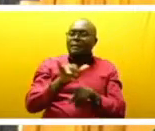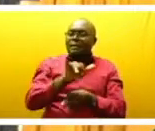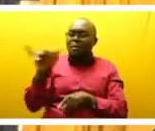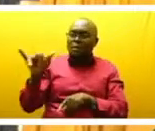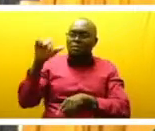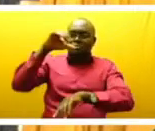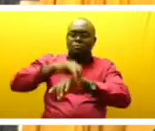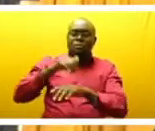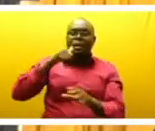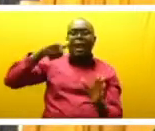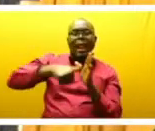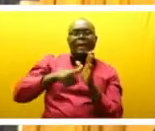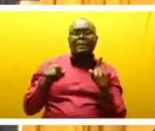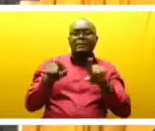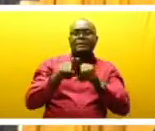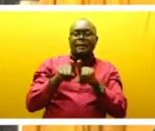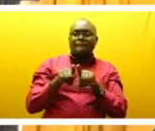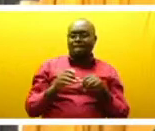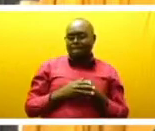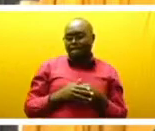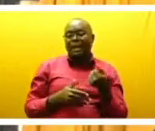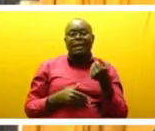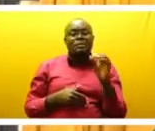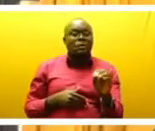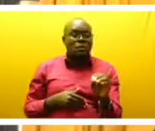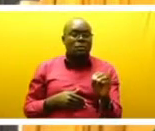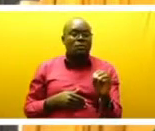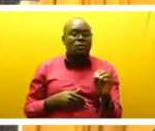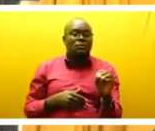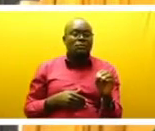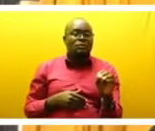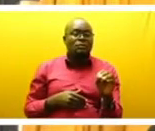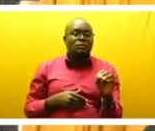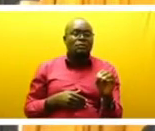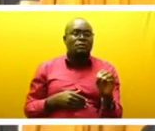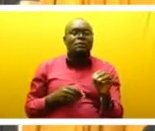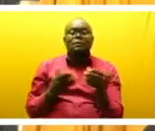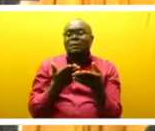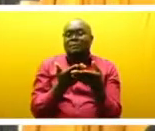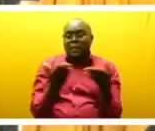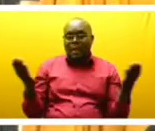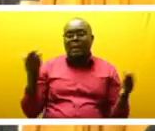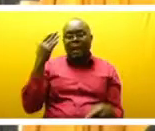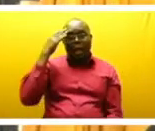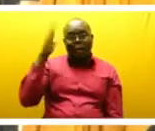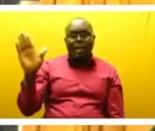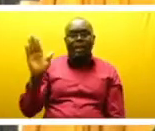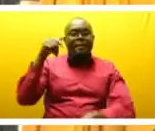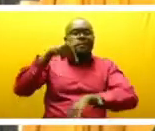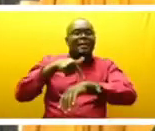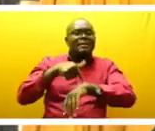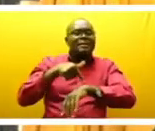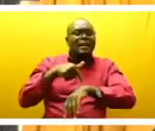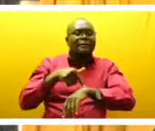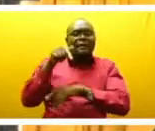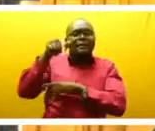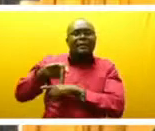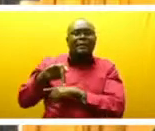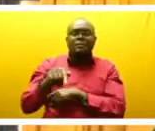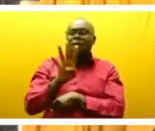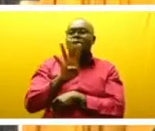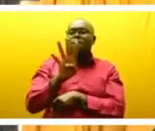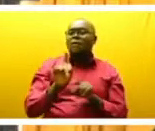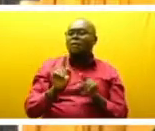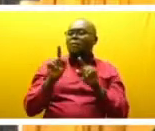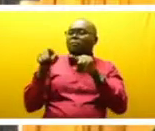letters. And therefore, they knew by the time these 4 went, these